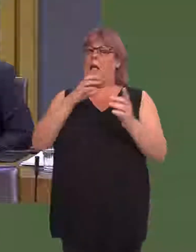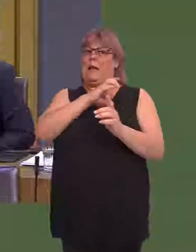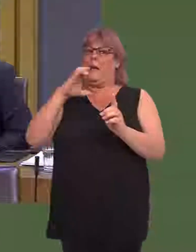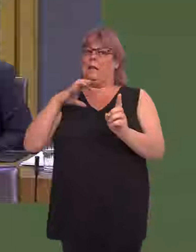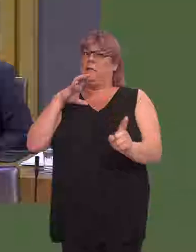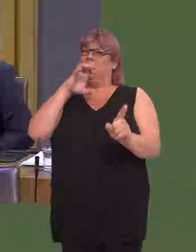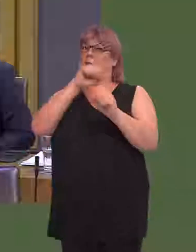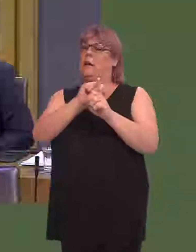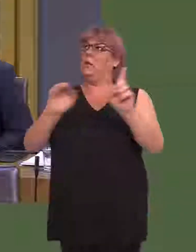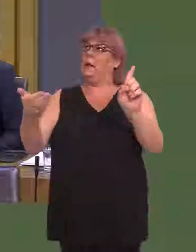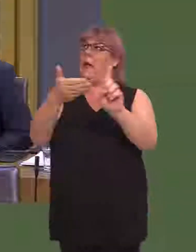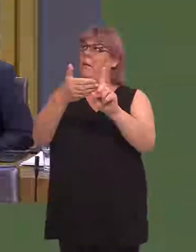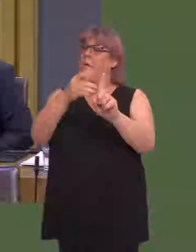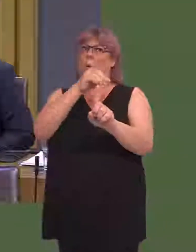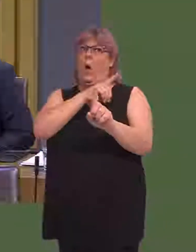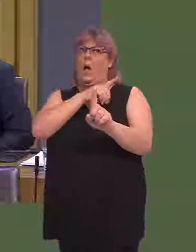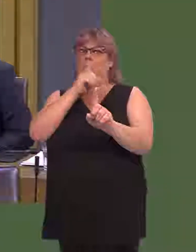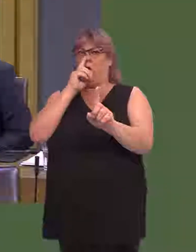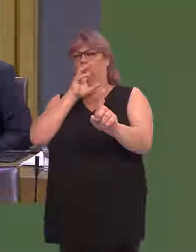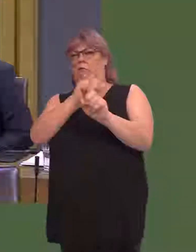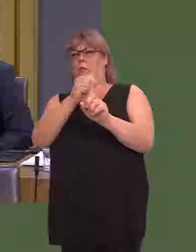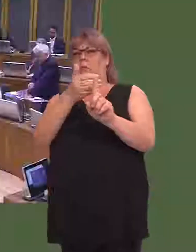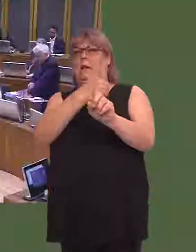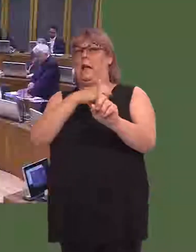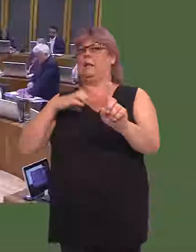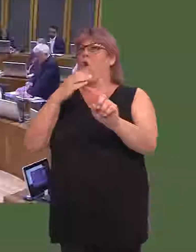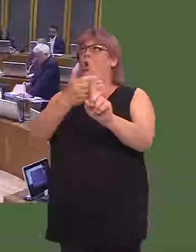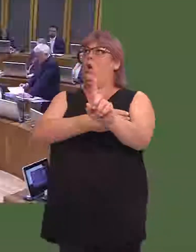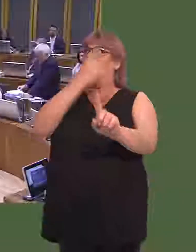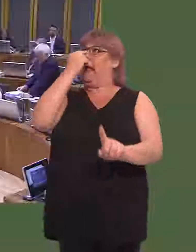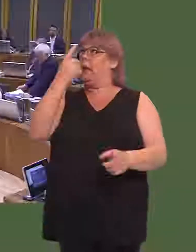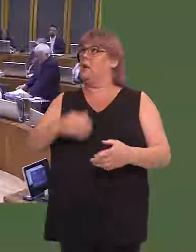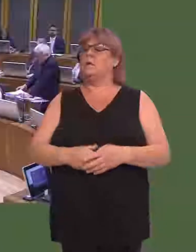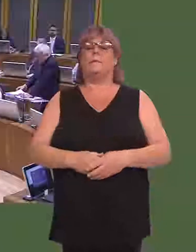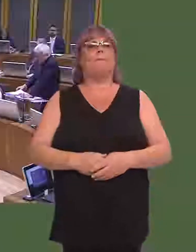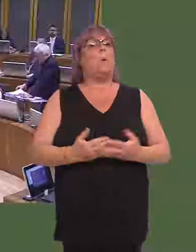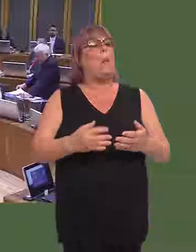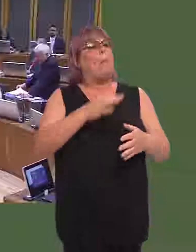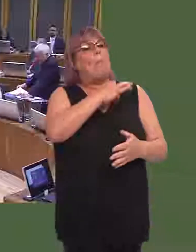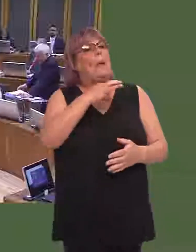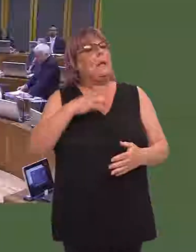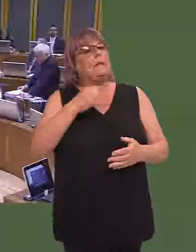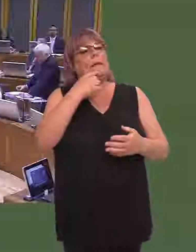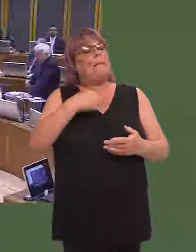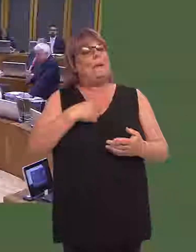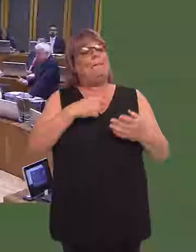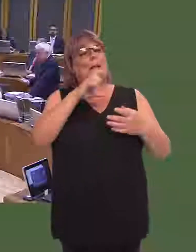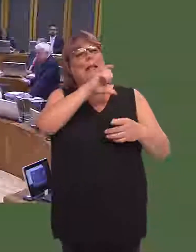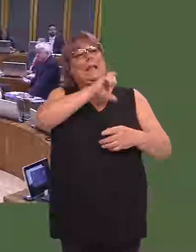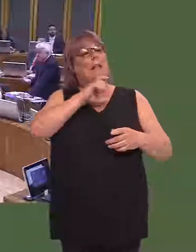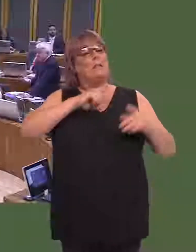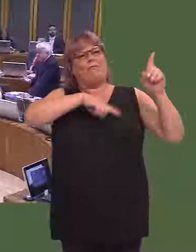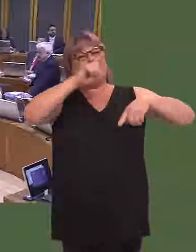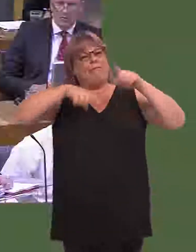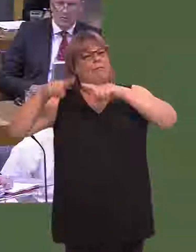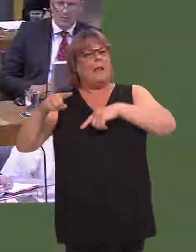diagnosis target for all so that we can catch cancer early? Well, what medics tell me is that it can't be done for